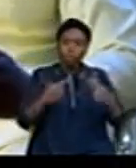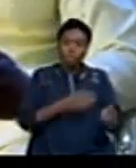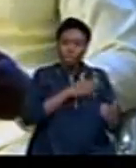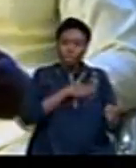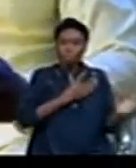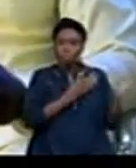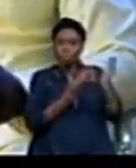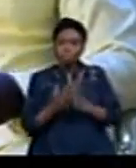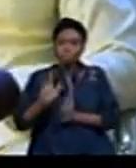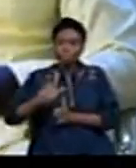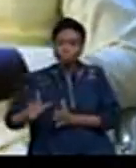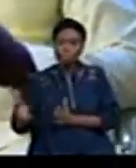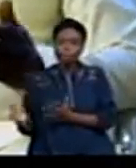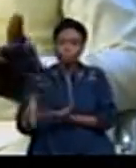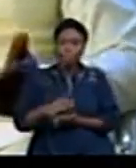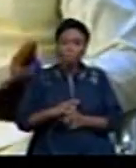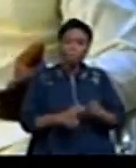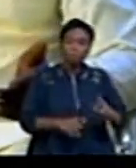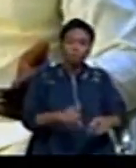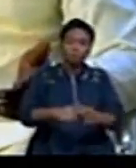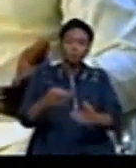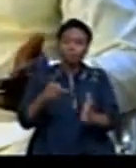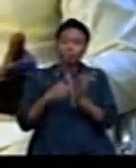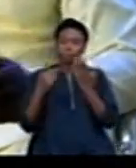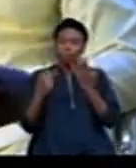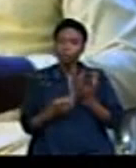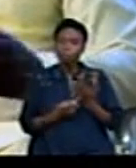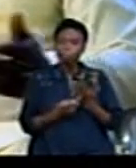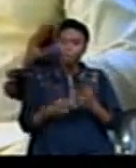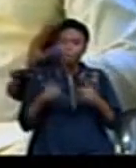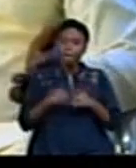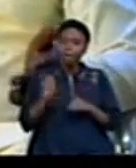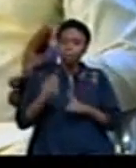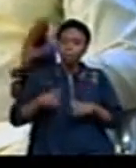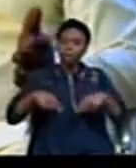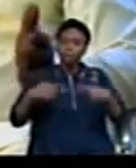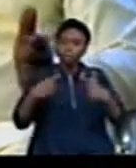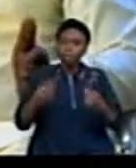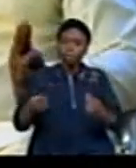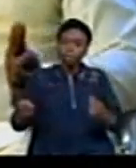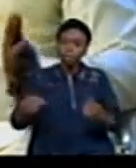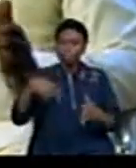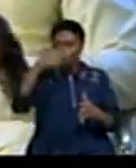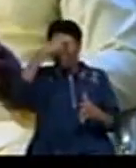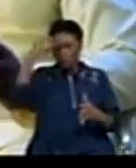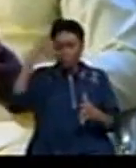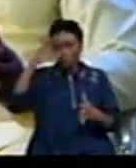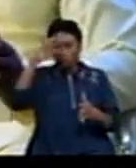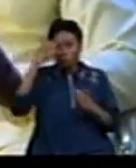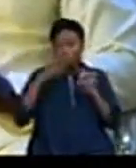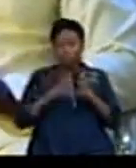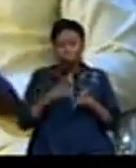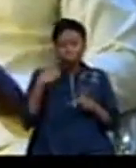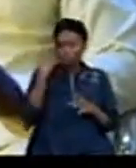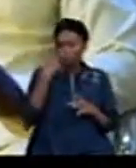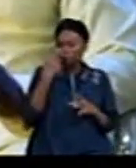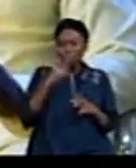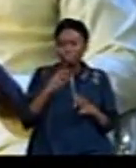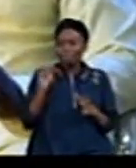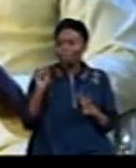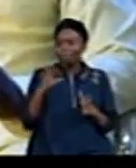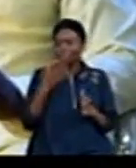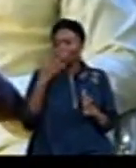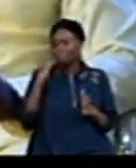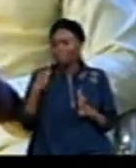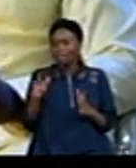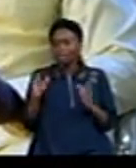three of us started marching, going to the crusade. As we are going, because of the way he looked, he looked so haggard,